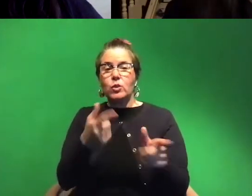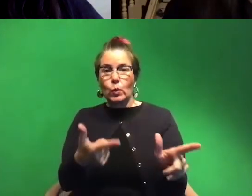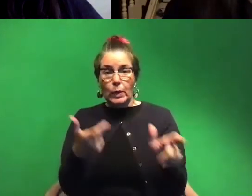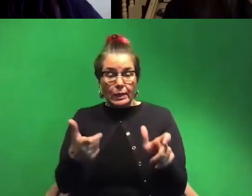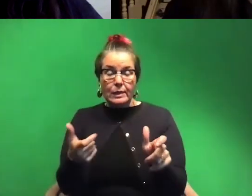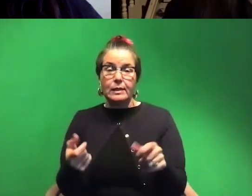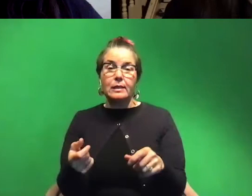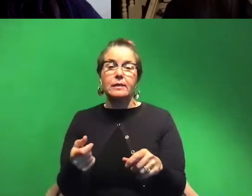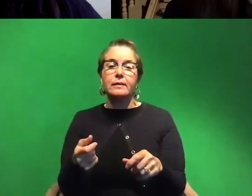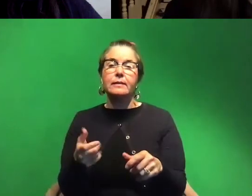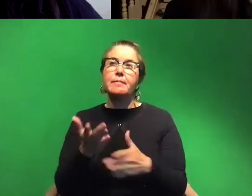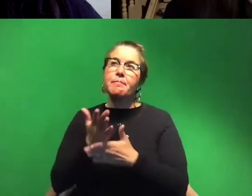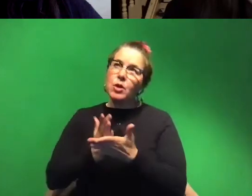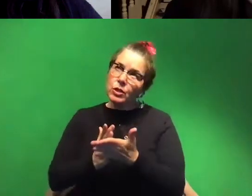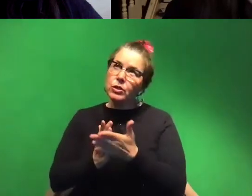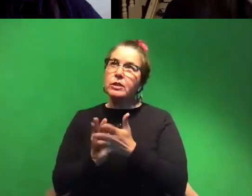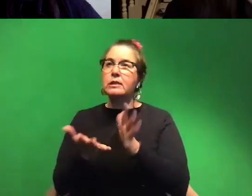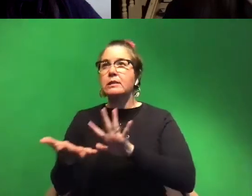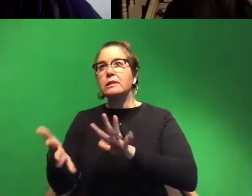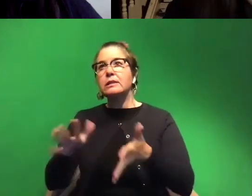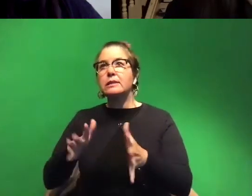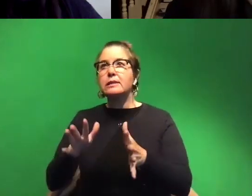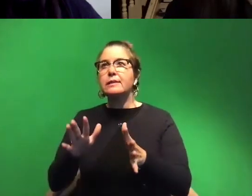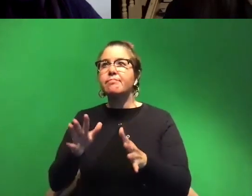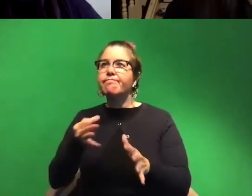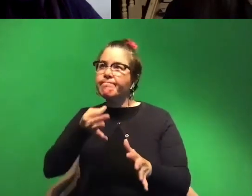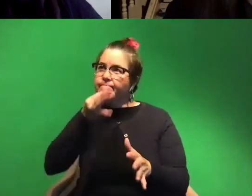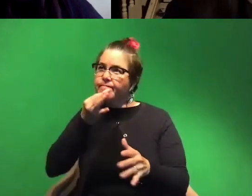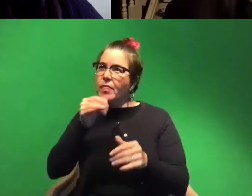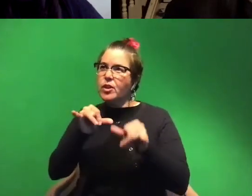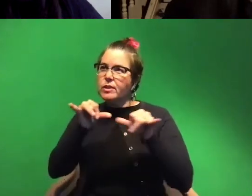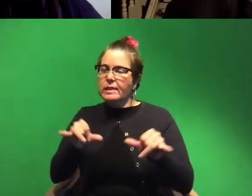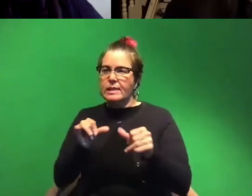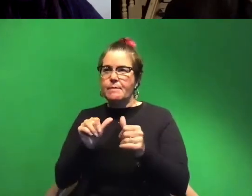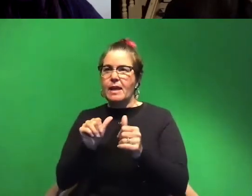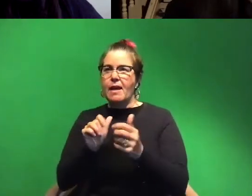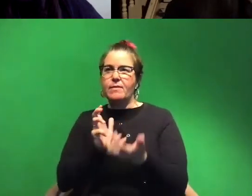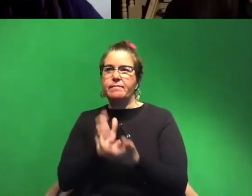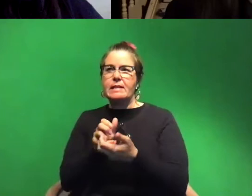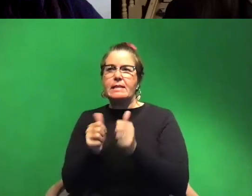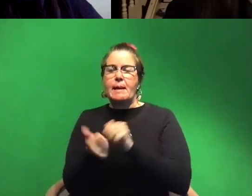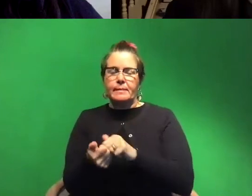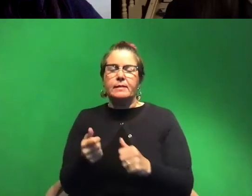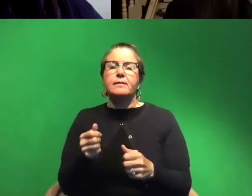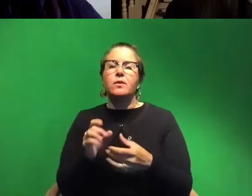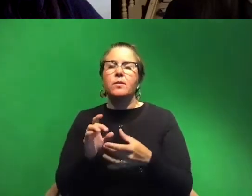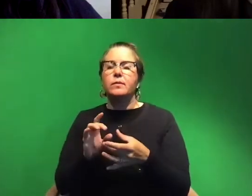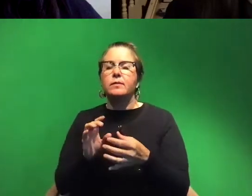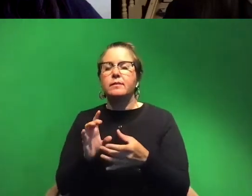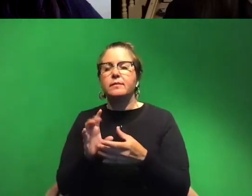is partially how well their systems have adapted. And some of this is a combination